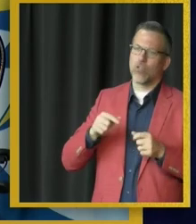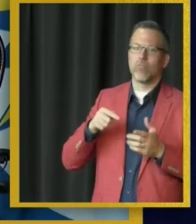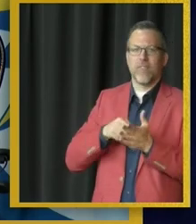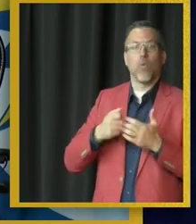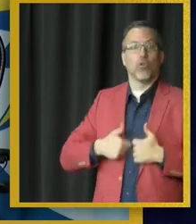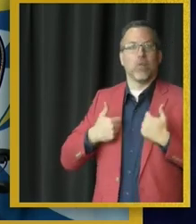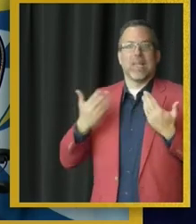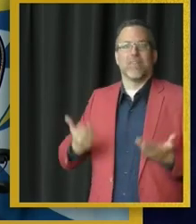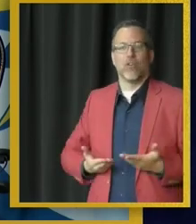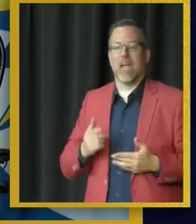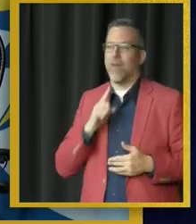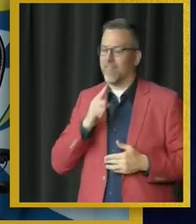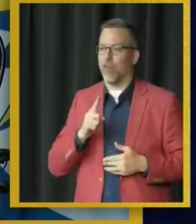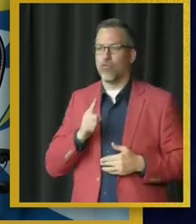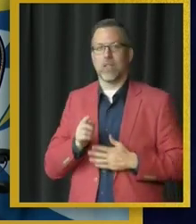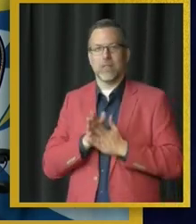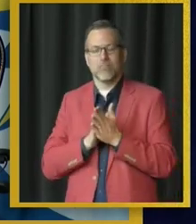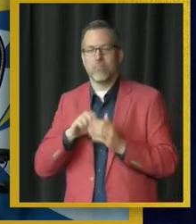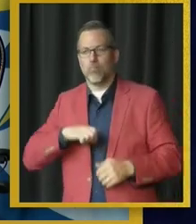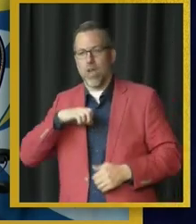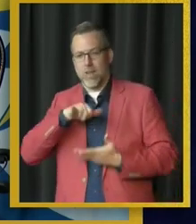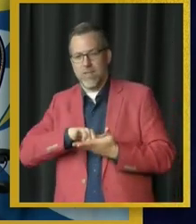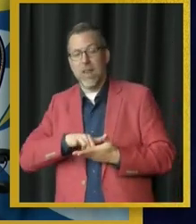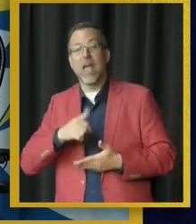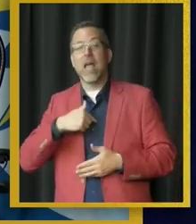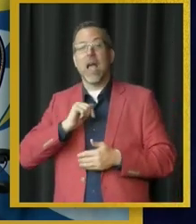first day in office, and I'm proud that we've established